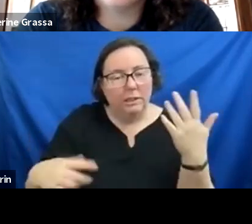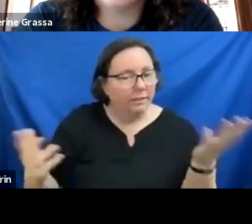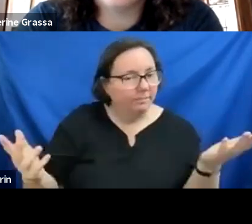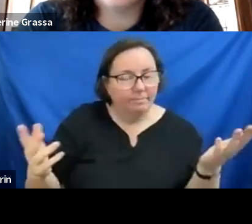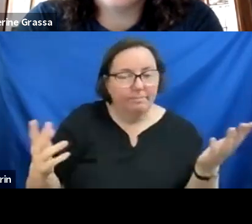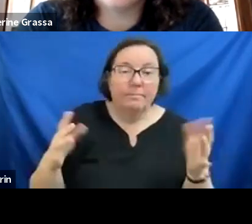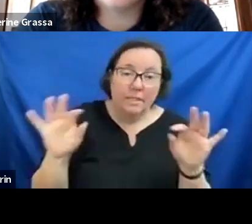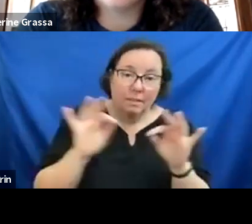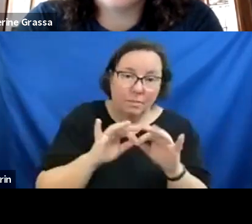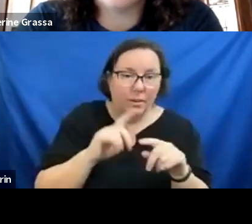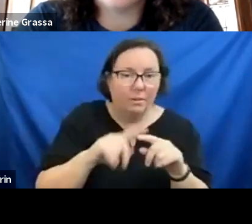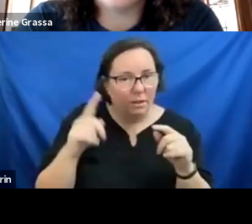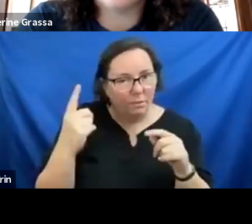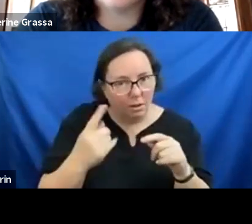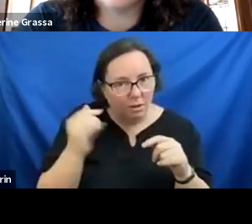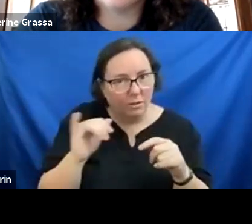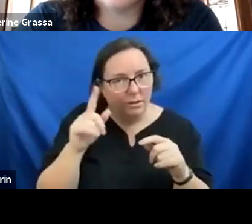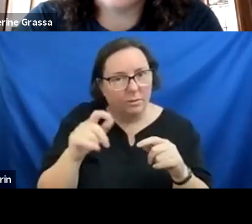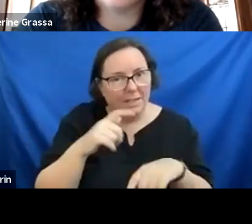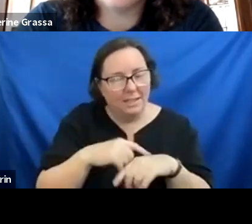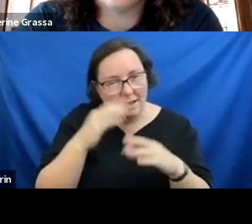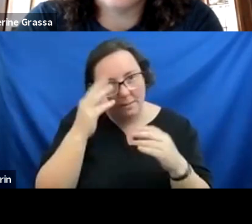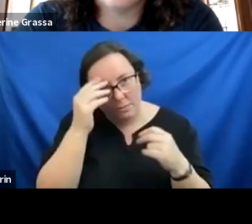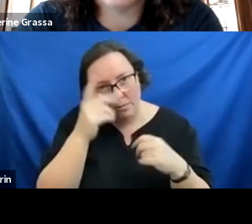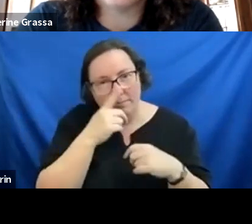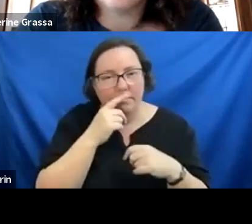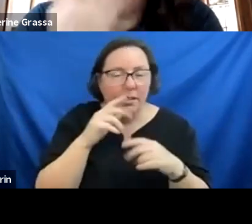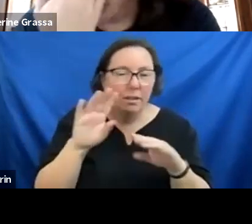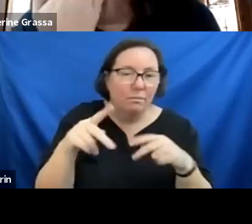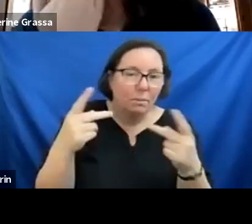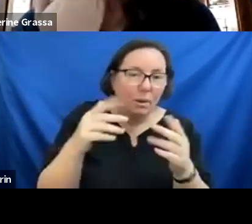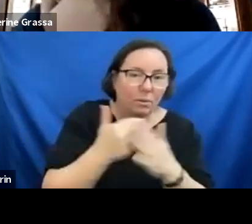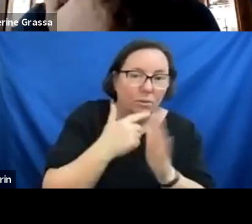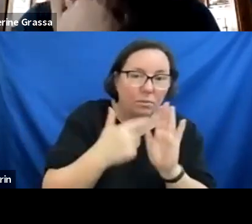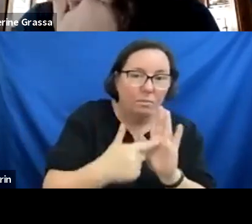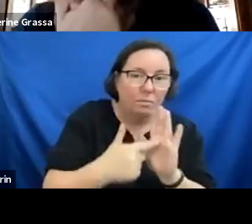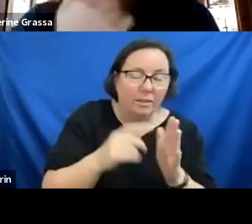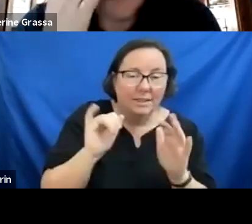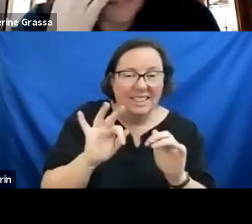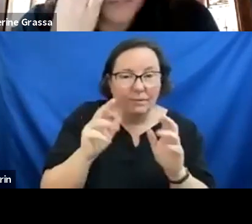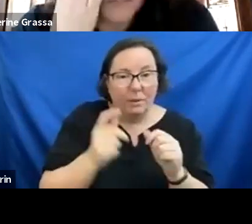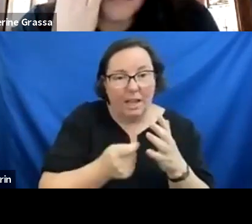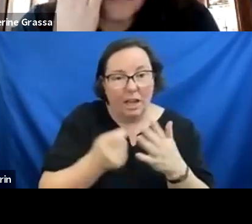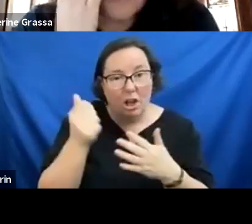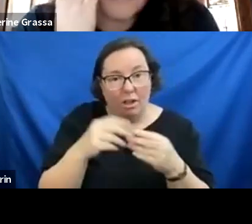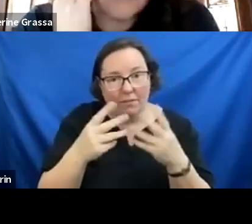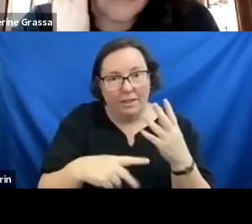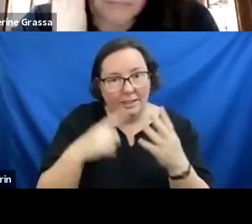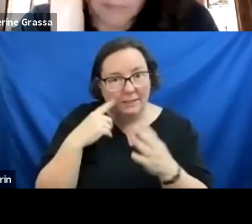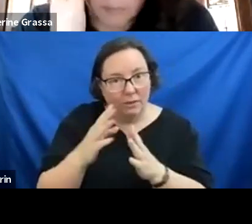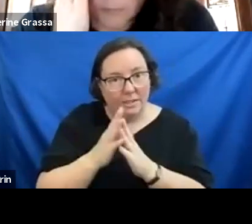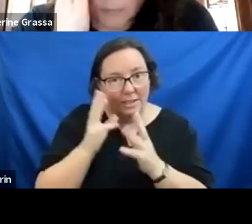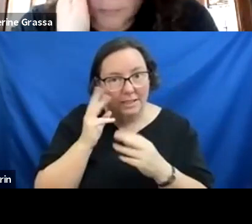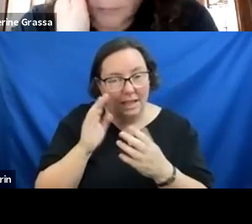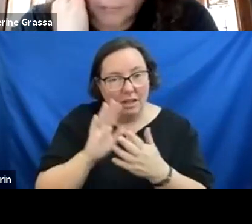While important, we also need time to propose new models. So if we can take anything off the plate in terms of data requests that